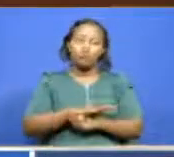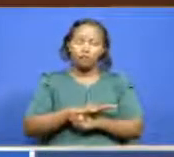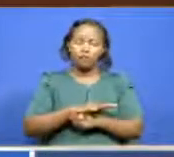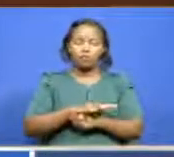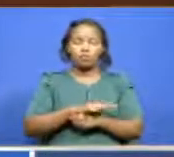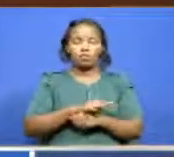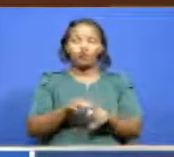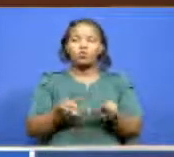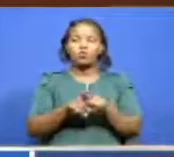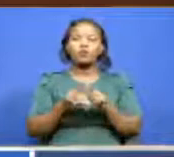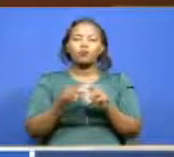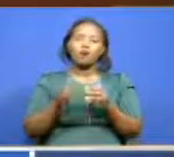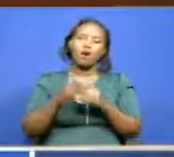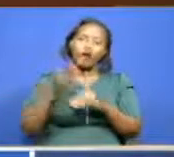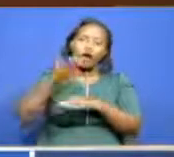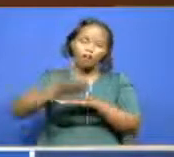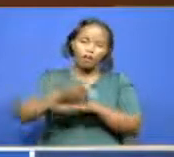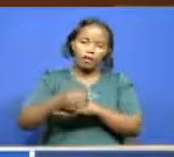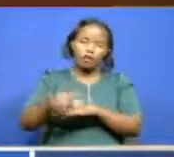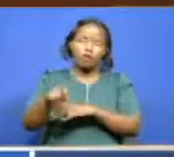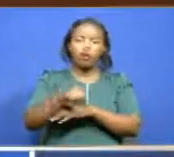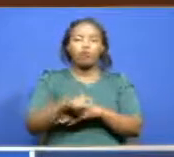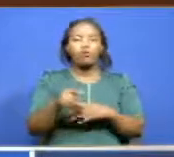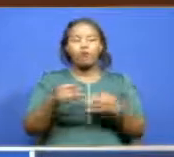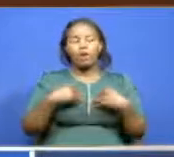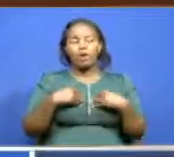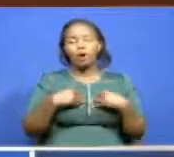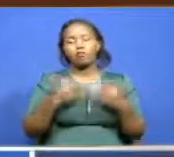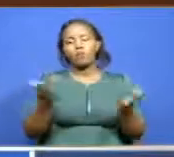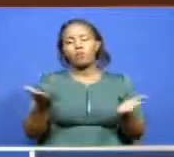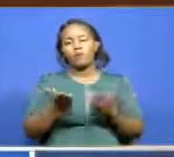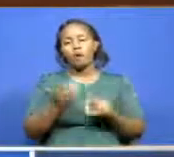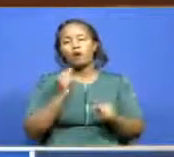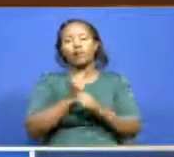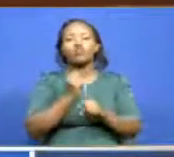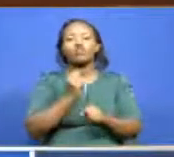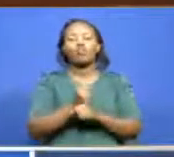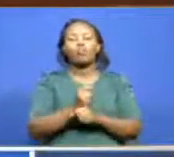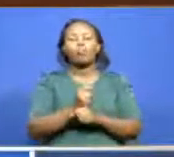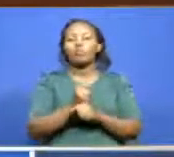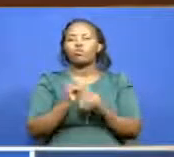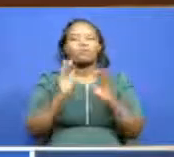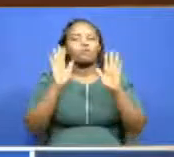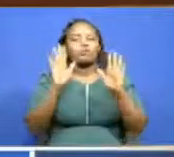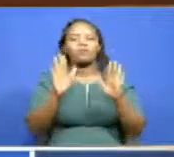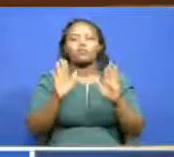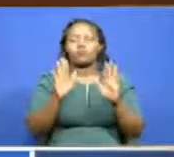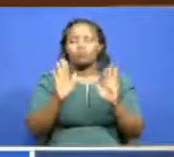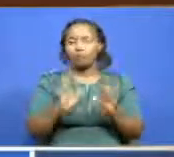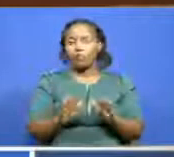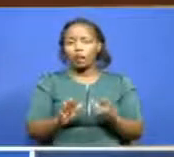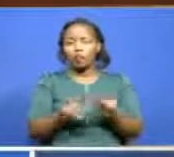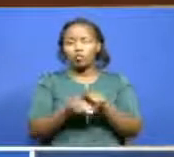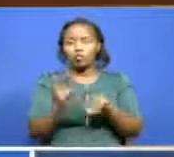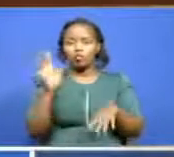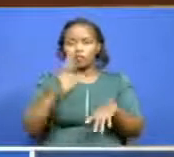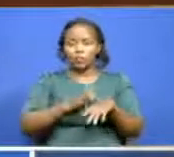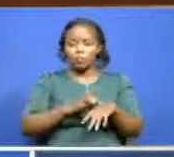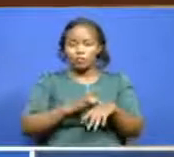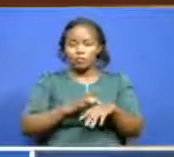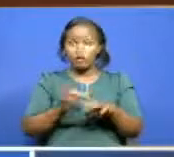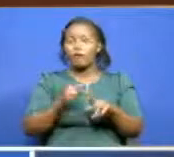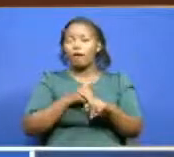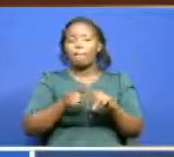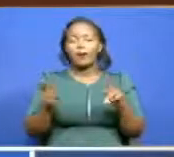post-COVID, we will be entering an age where work and jobs will be more fundamentally disrupted than at any point